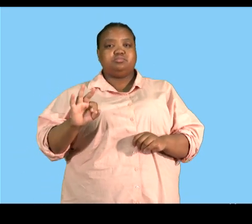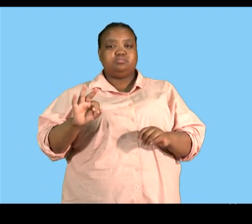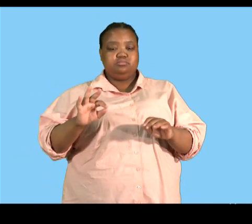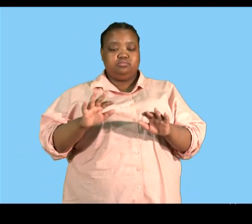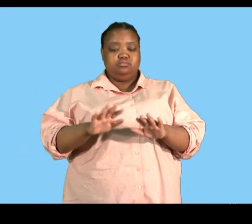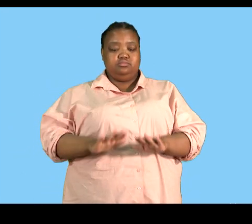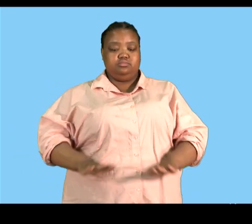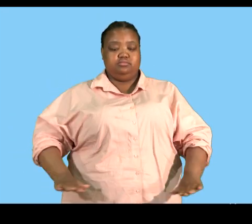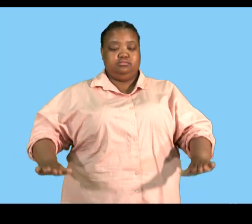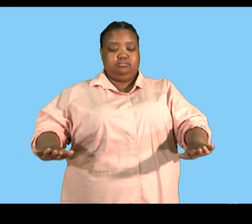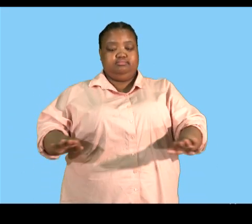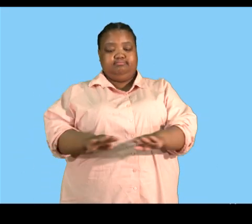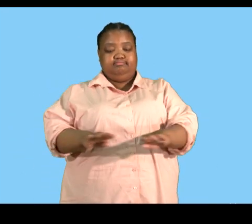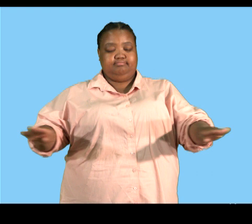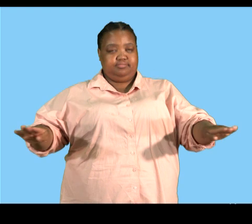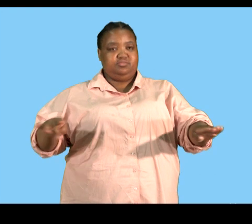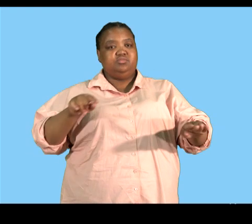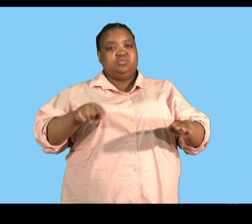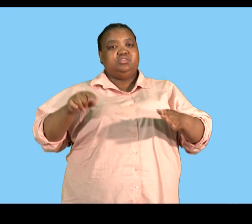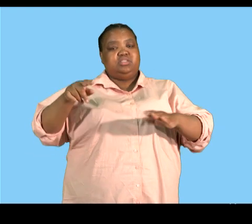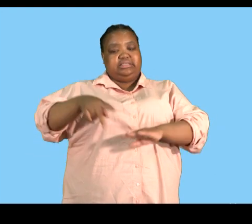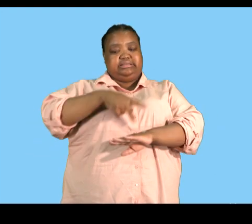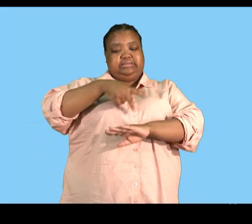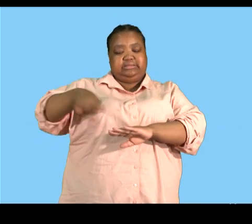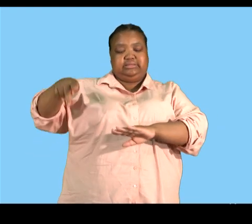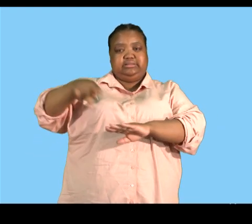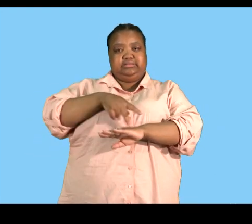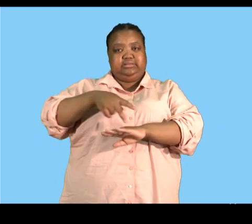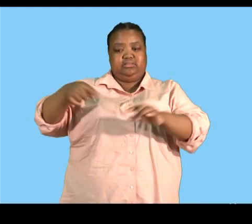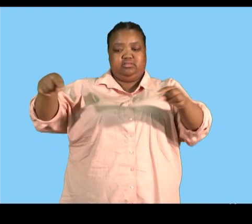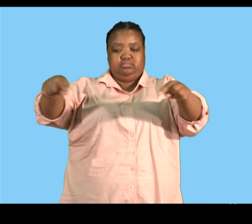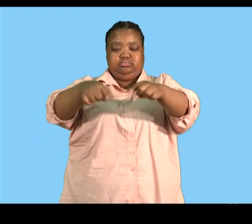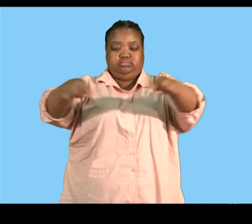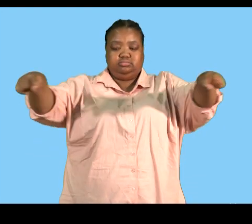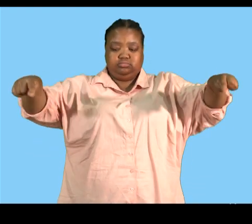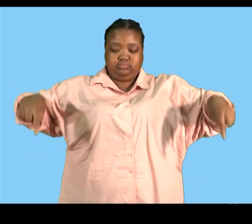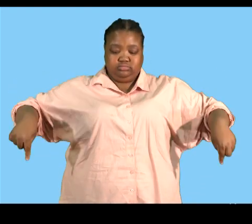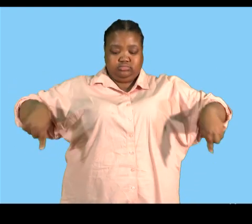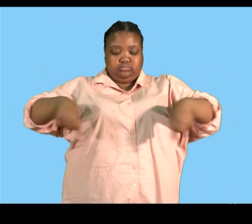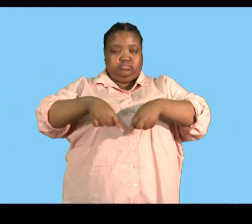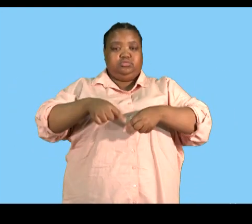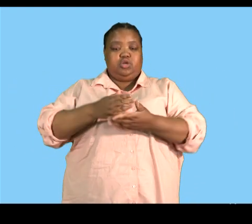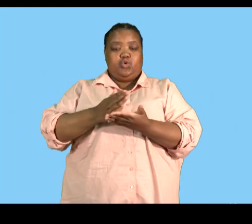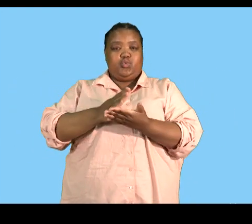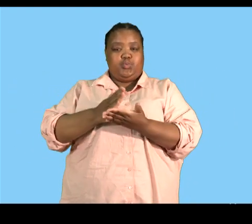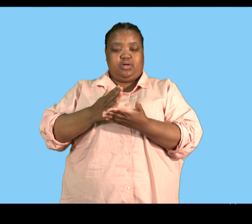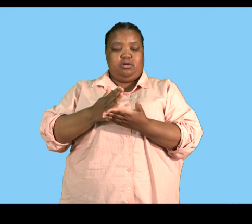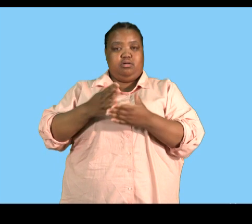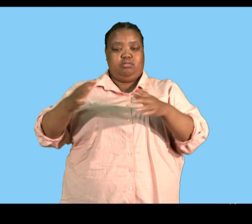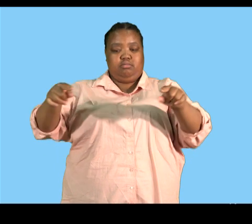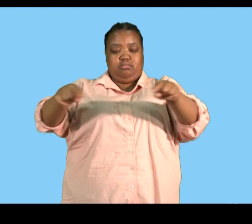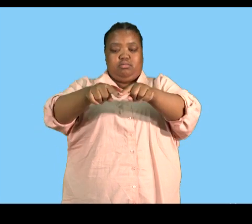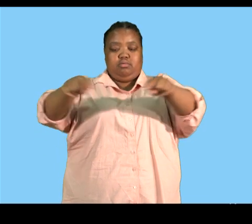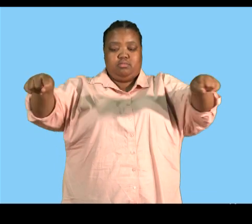dance floor is a square in the middle of the room with the side length of